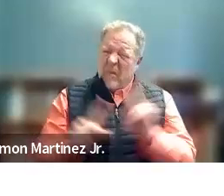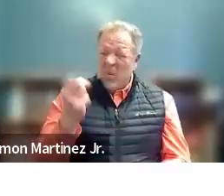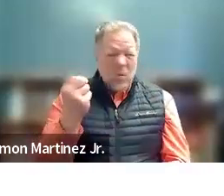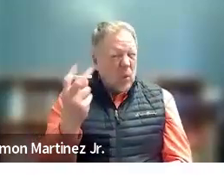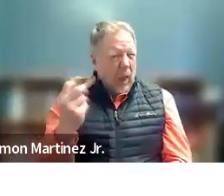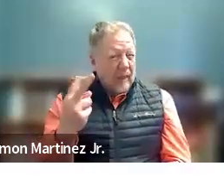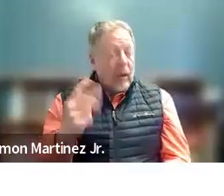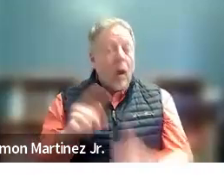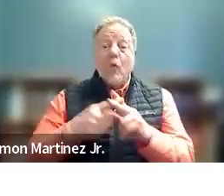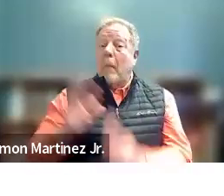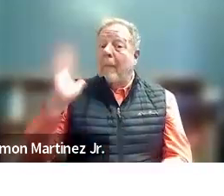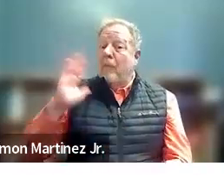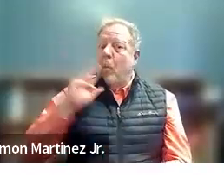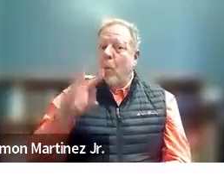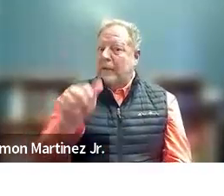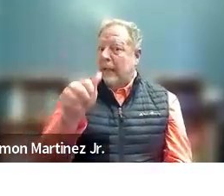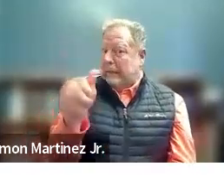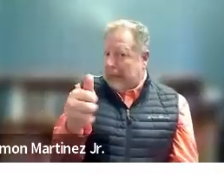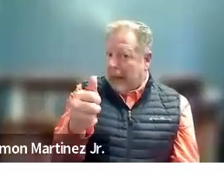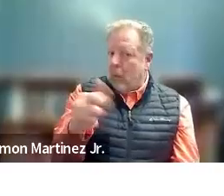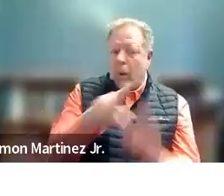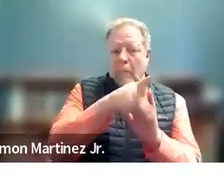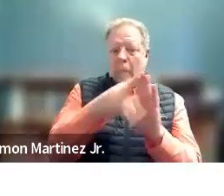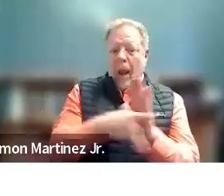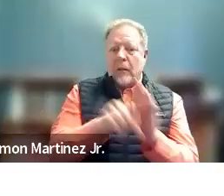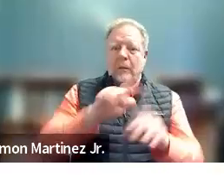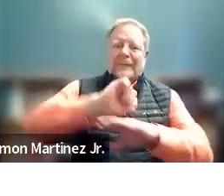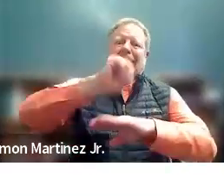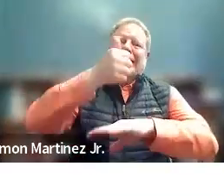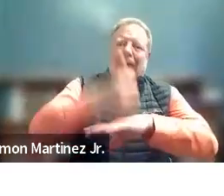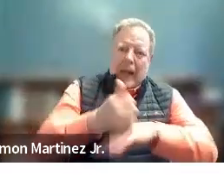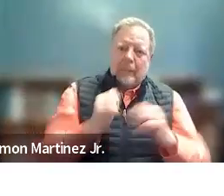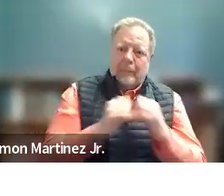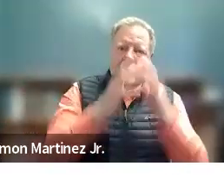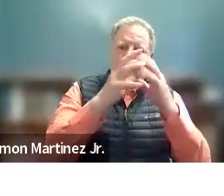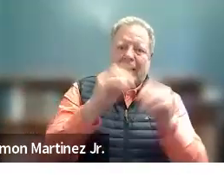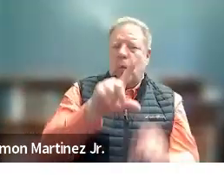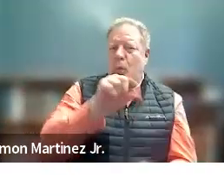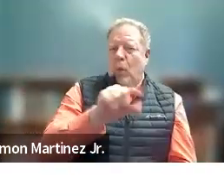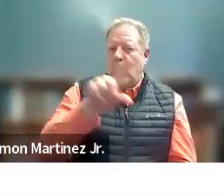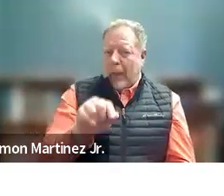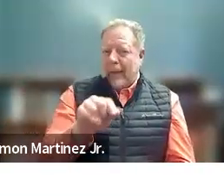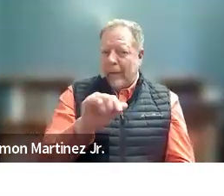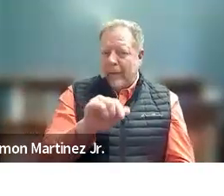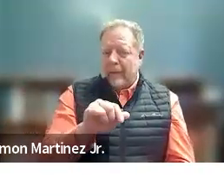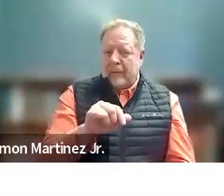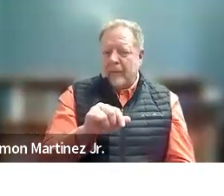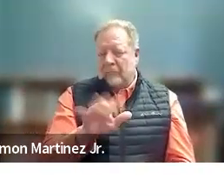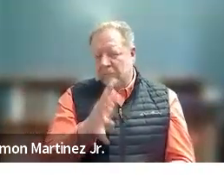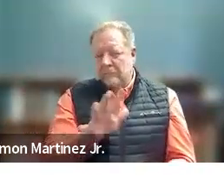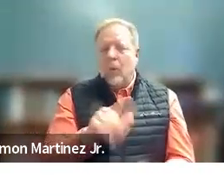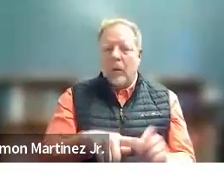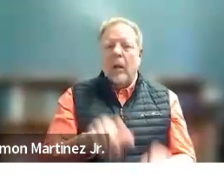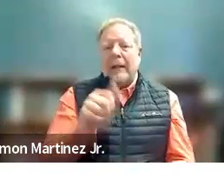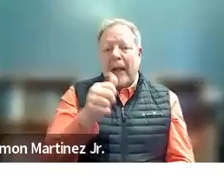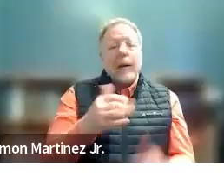was originally 10 when the policy went into place in 2020, more or less. Um, and